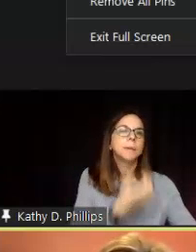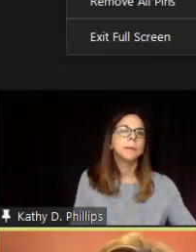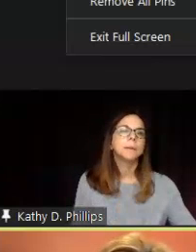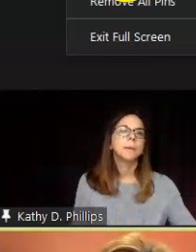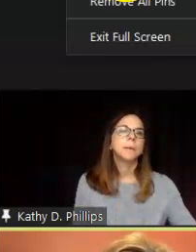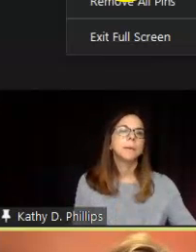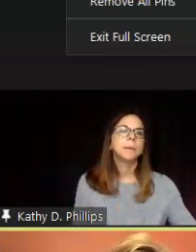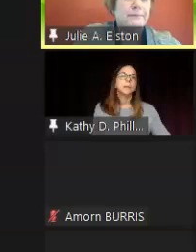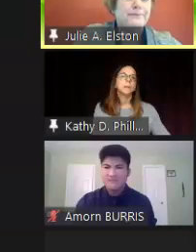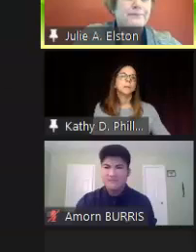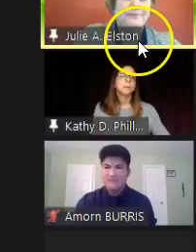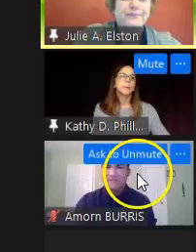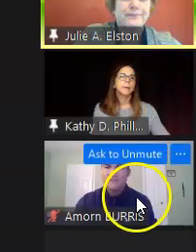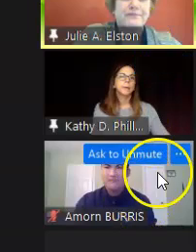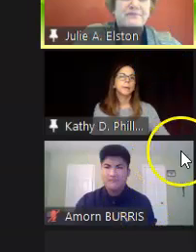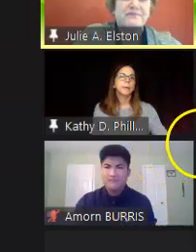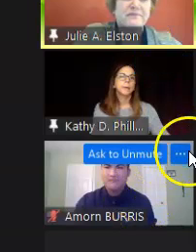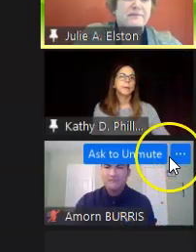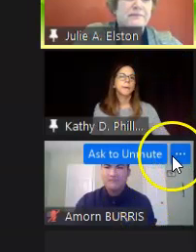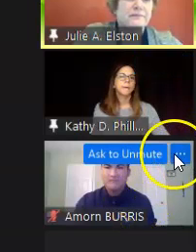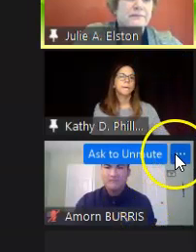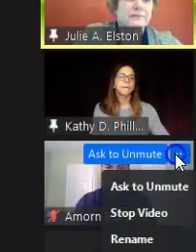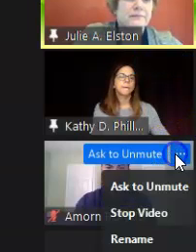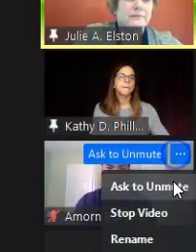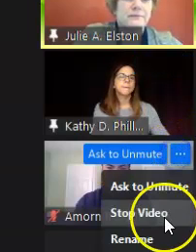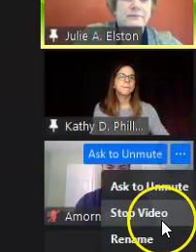And get us started here.